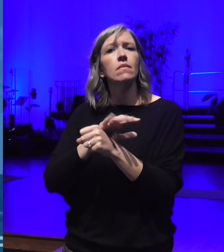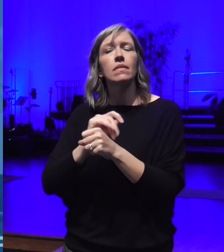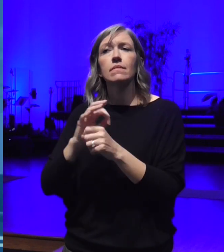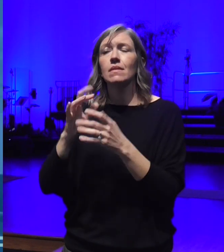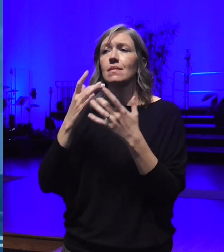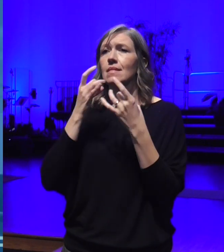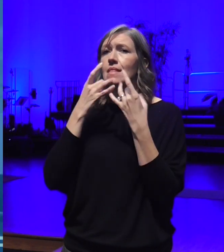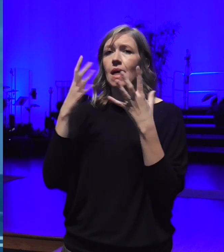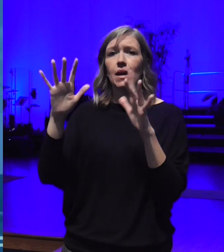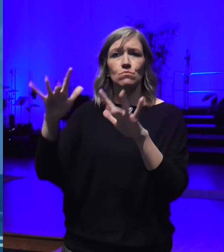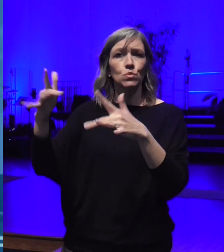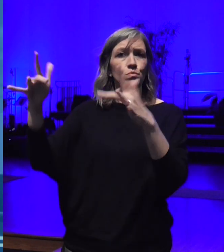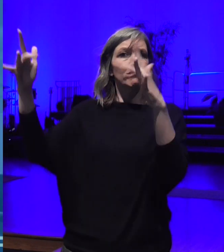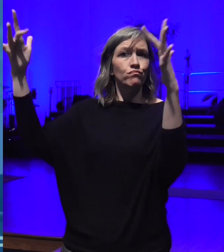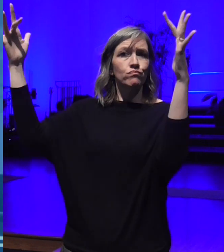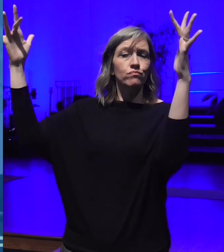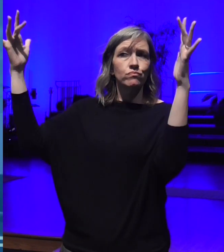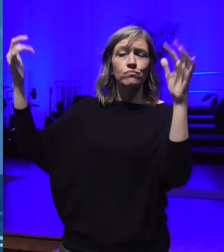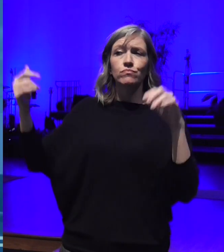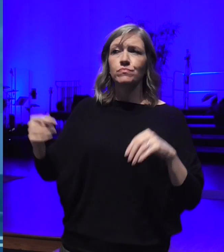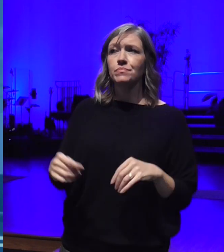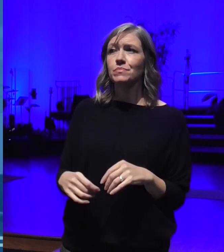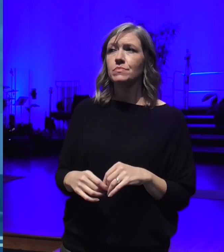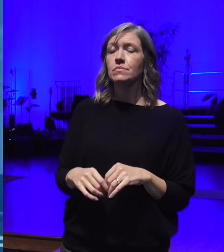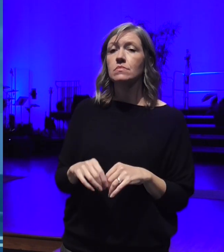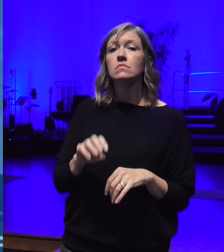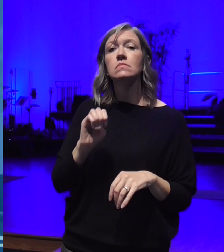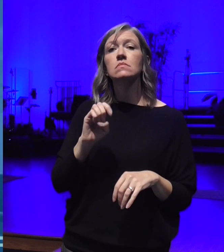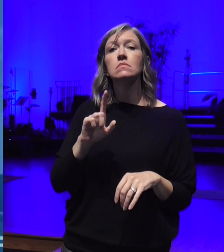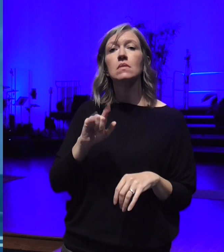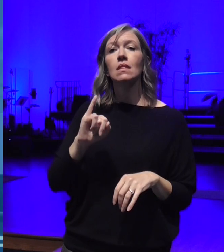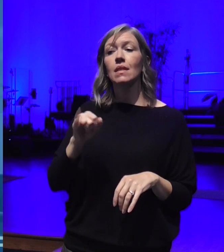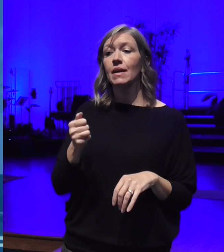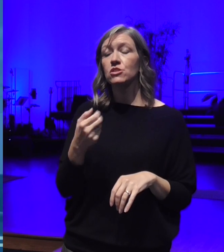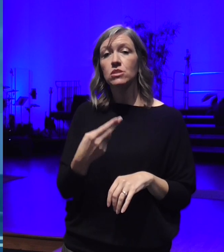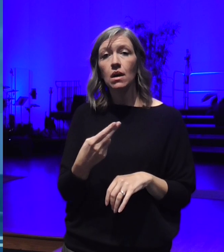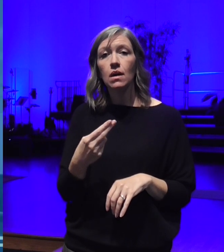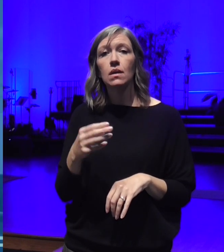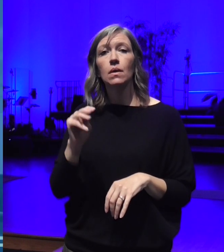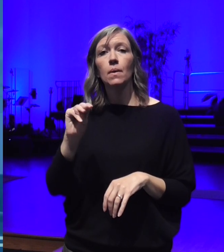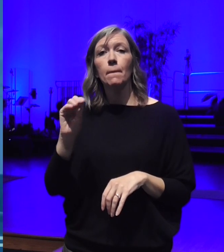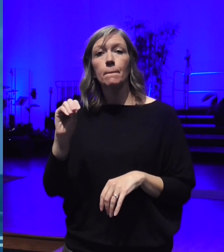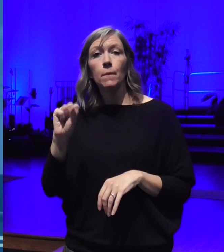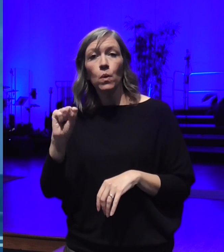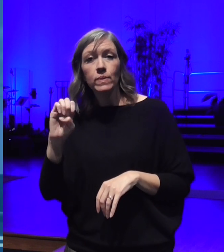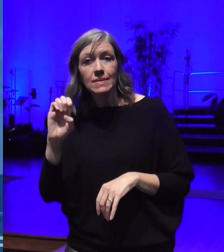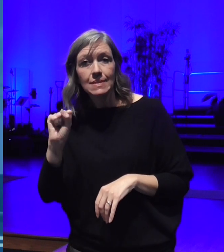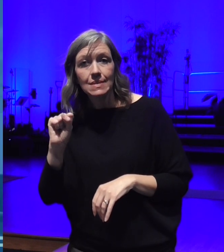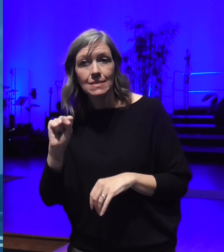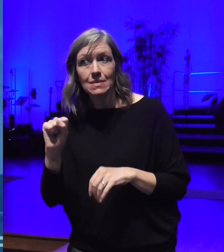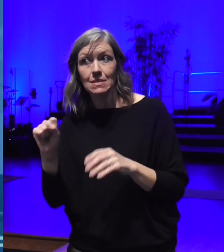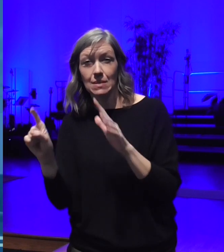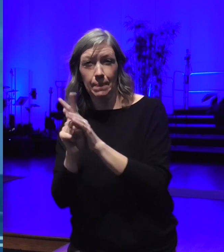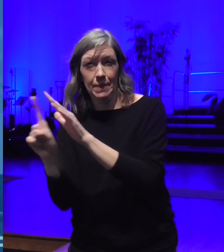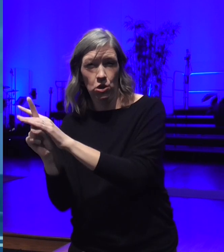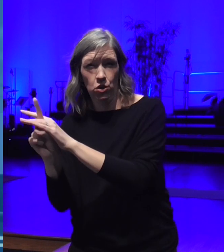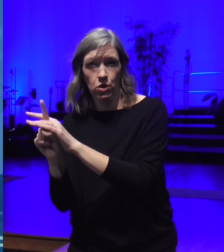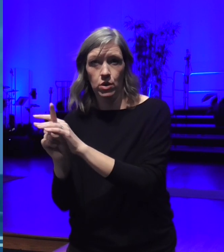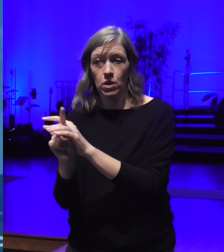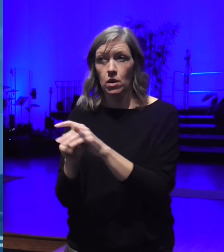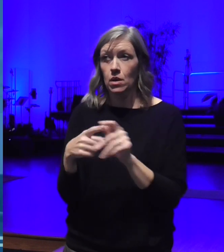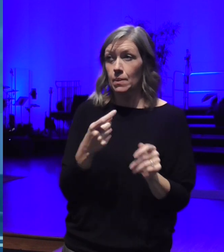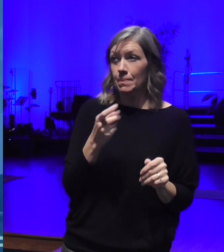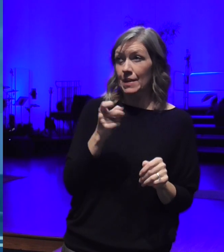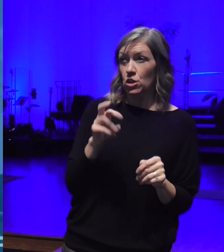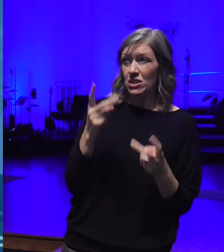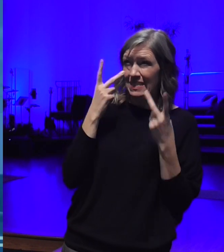glorious light. And Elijah and Moses appear. They're so visible to Peter that